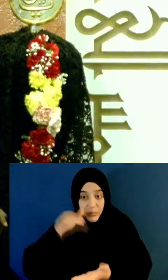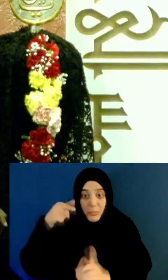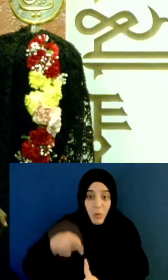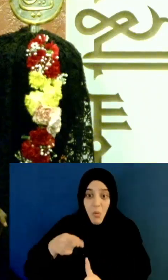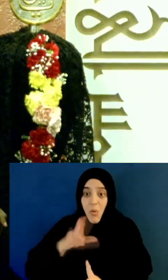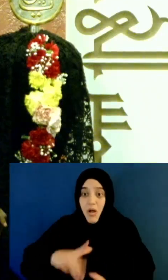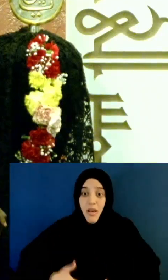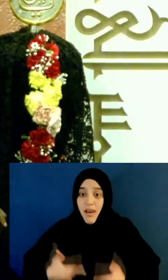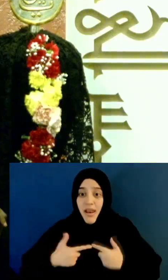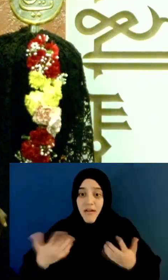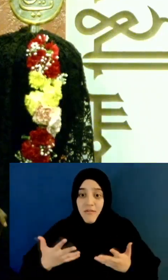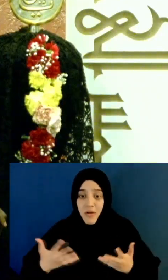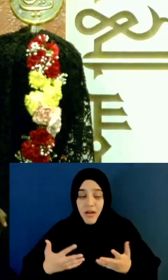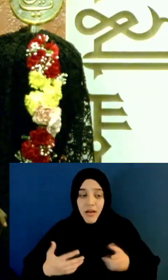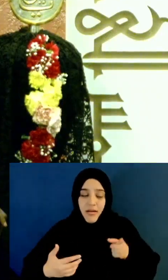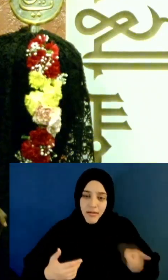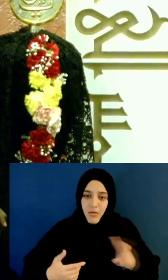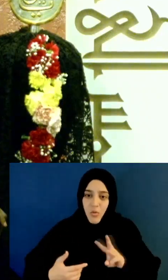Human being.